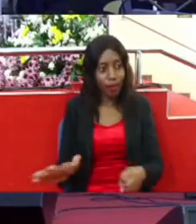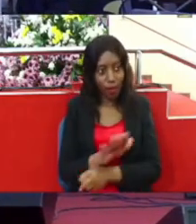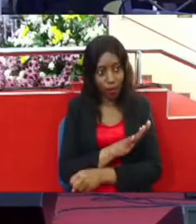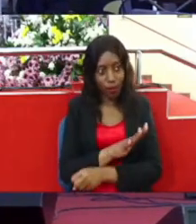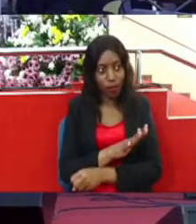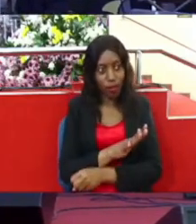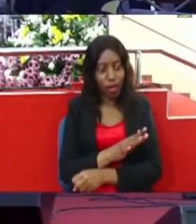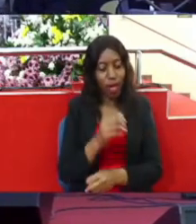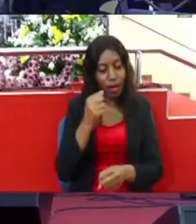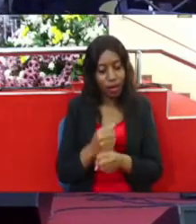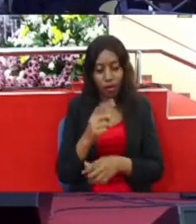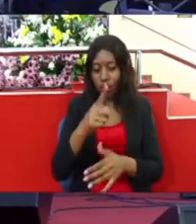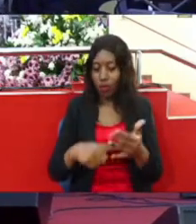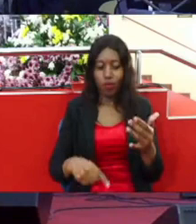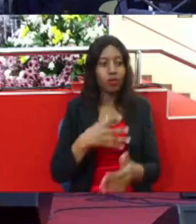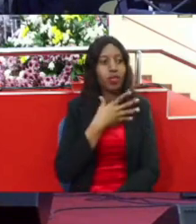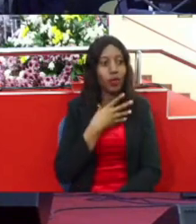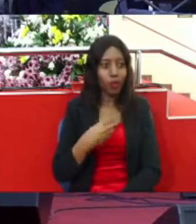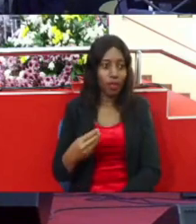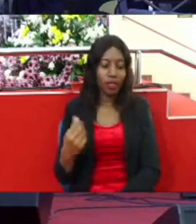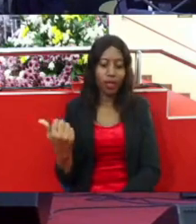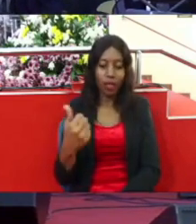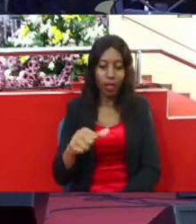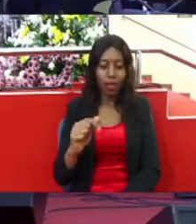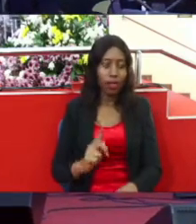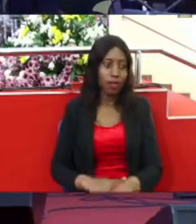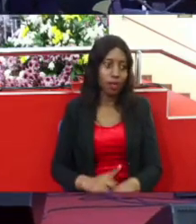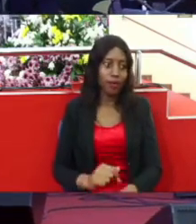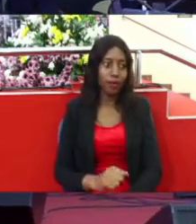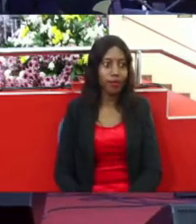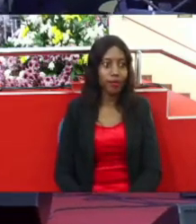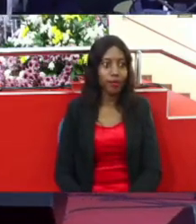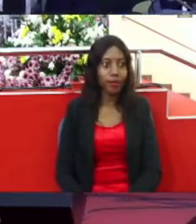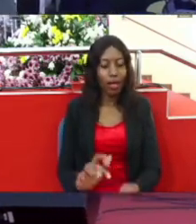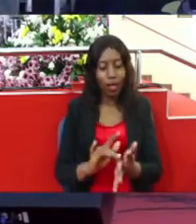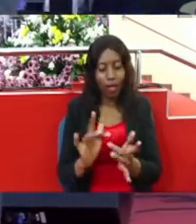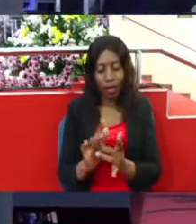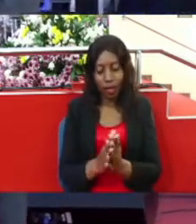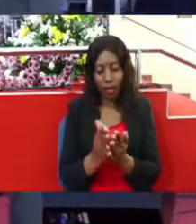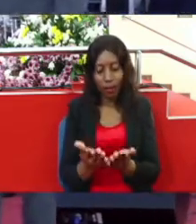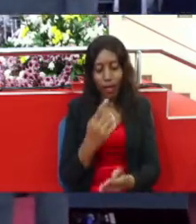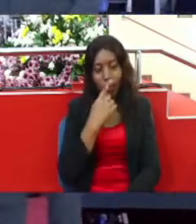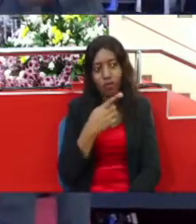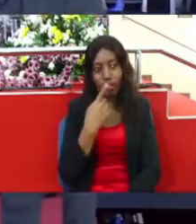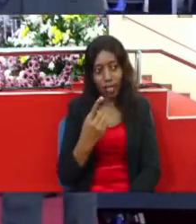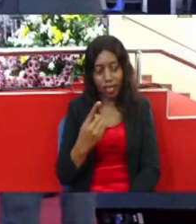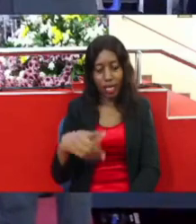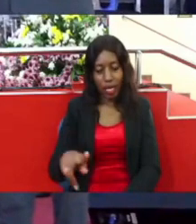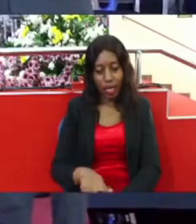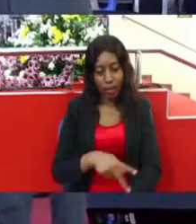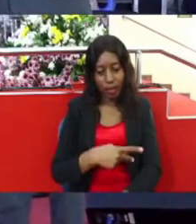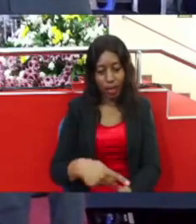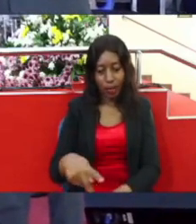wants with whoever he wants. Mungu ni huru na hufanya analotaka wakati anapotaka. Scripture says anapotaka in Psalm 115 and verse number